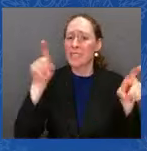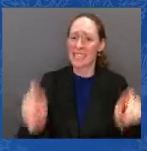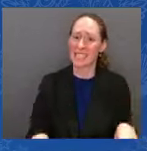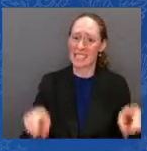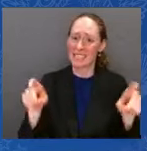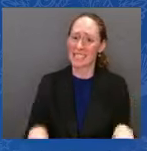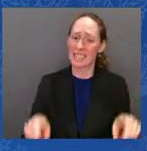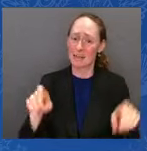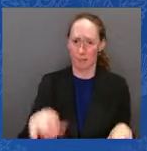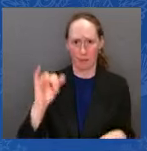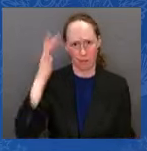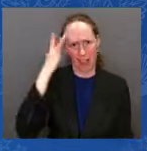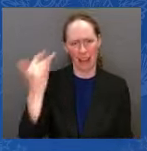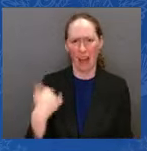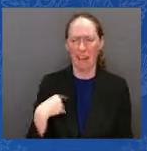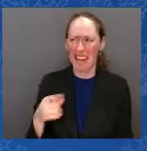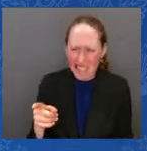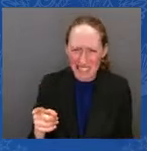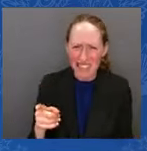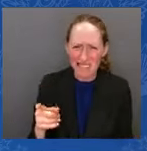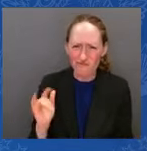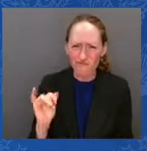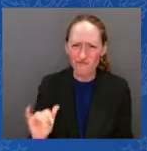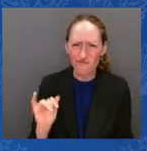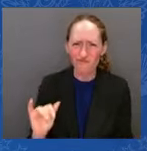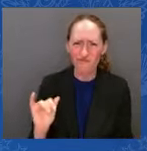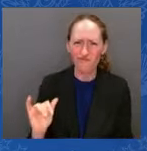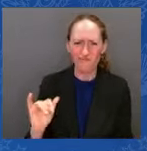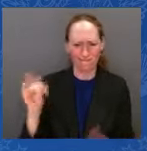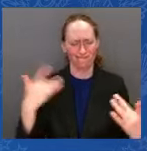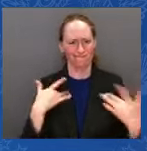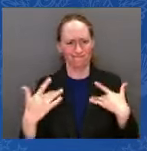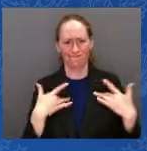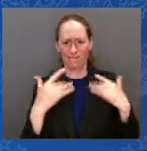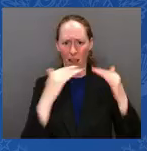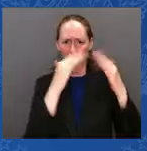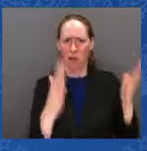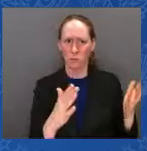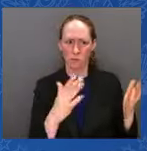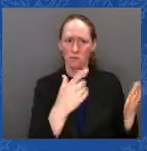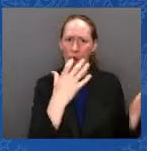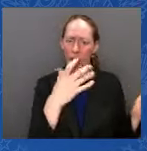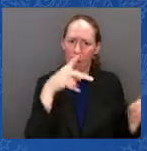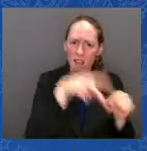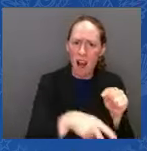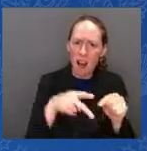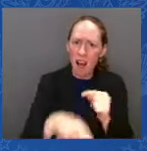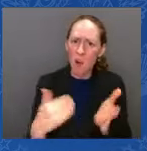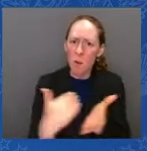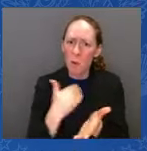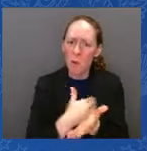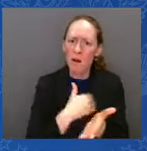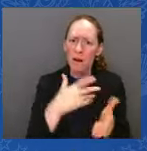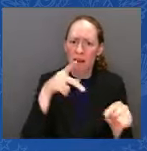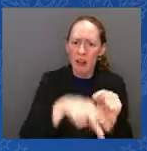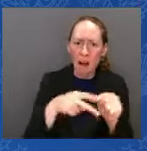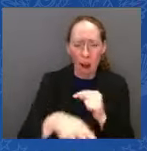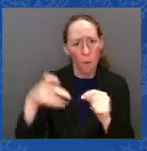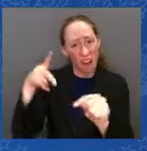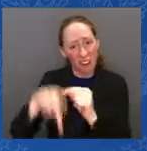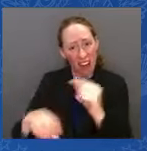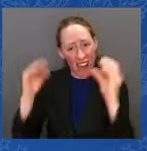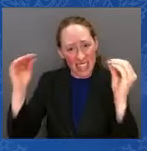about harmful cuts in the recent House bill. Cuts that would result in teachers losing their jobs and